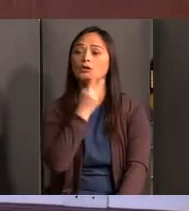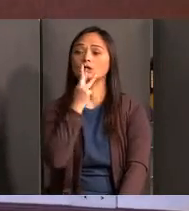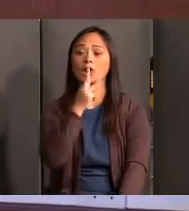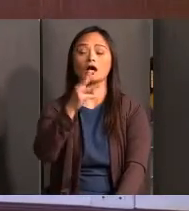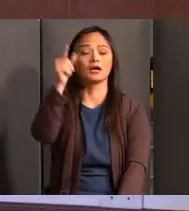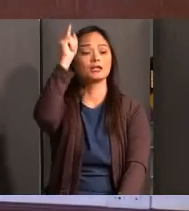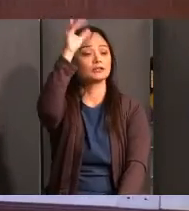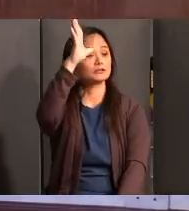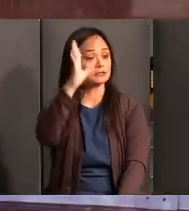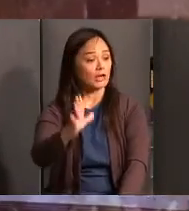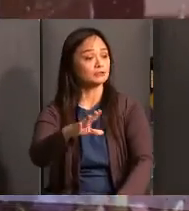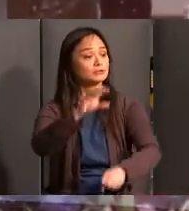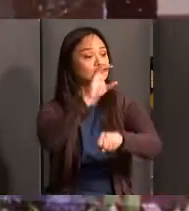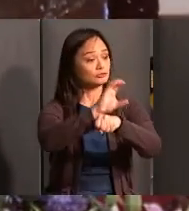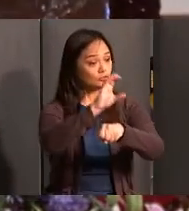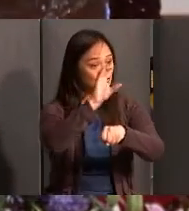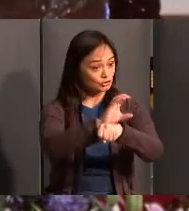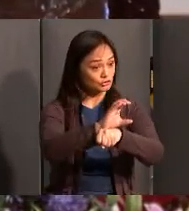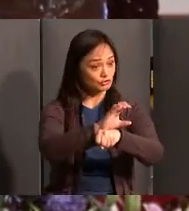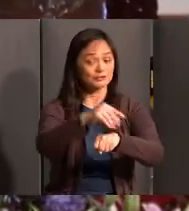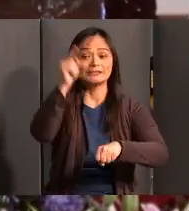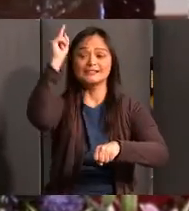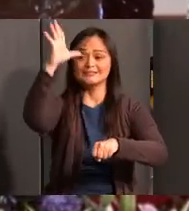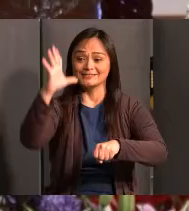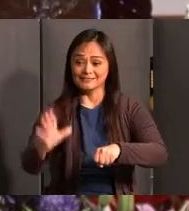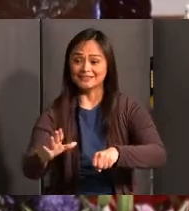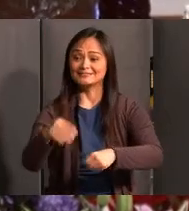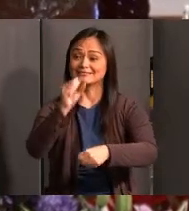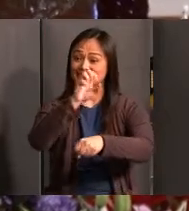We are His church. Do you believe that?